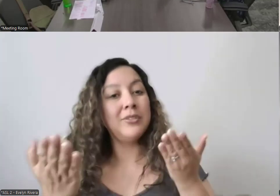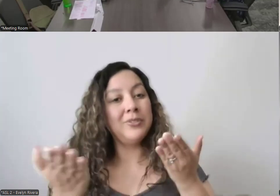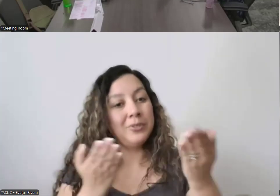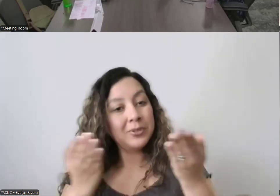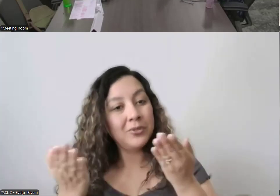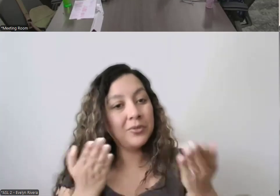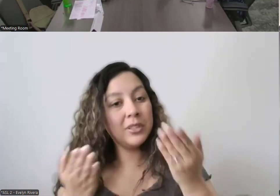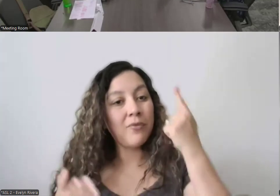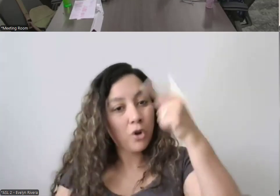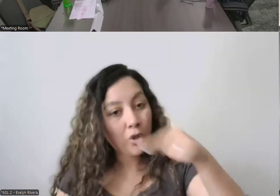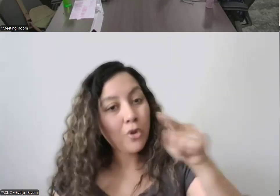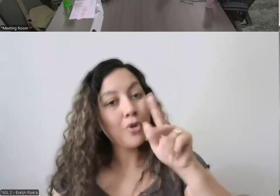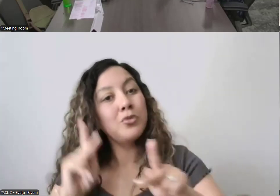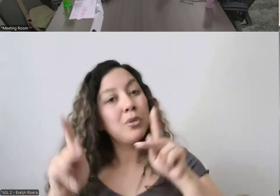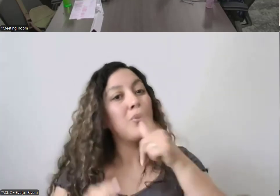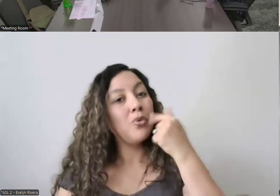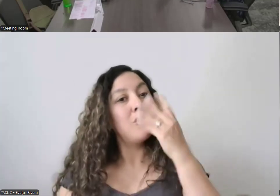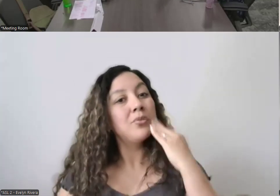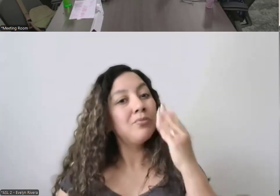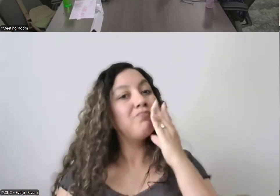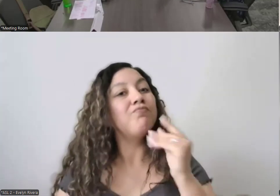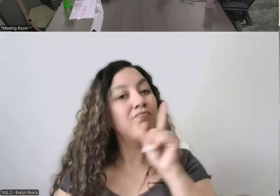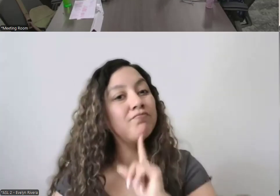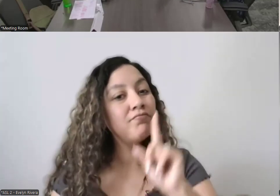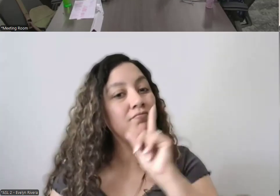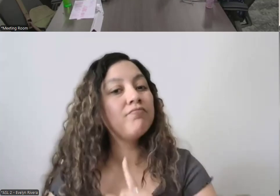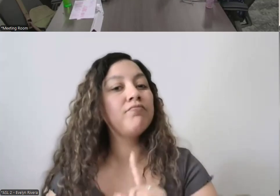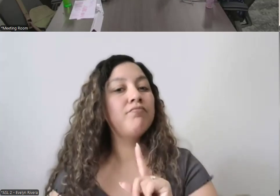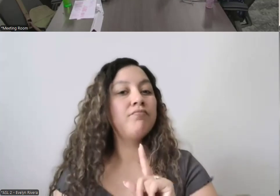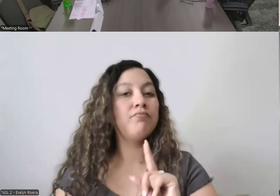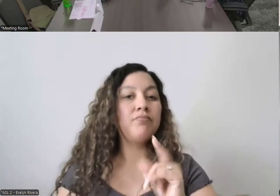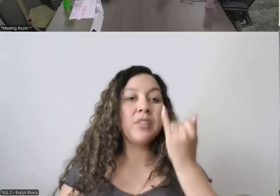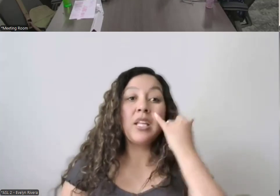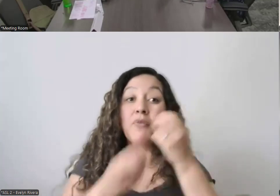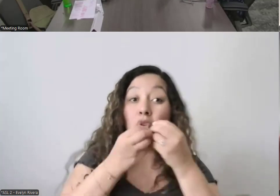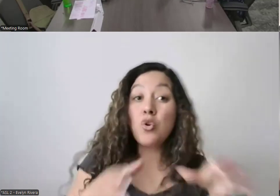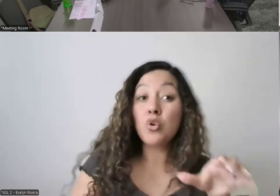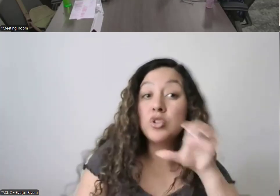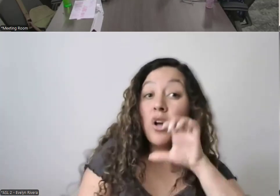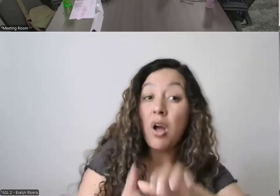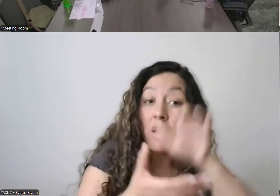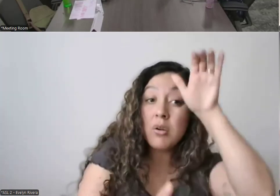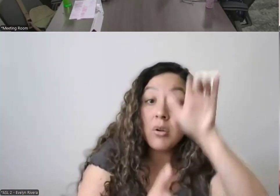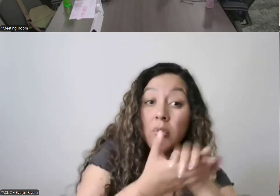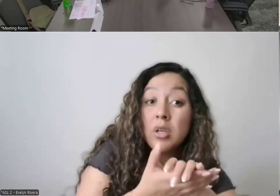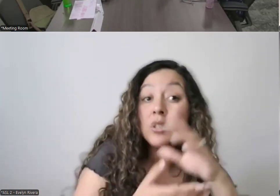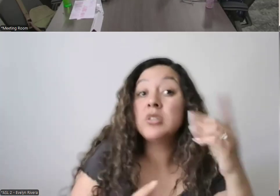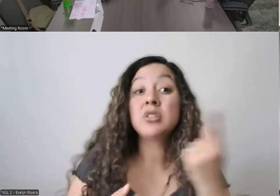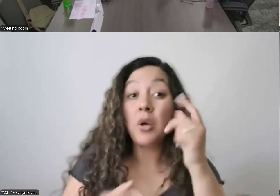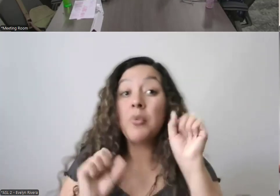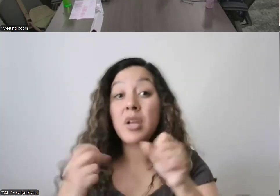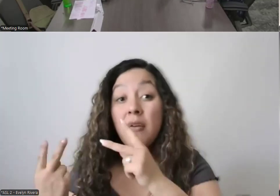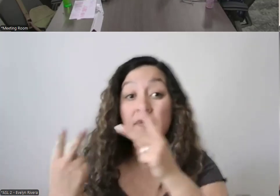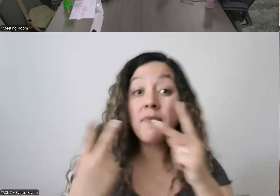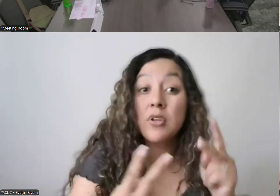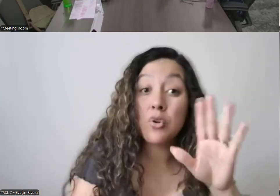are isolated, who need help. In Denmark, if you lose a spouse, then someone comes to visit you in your